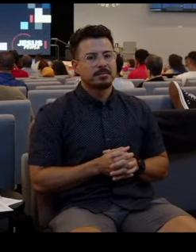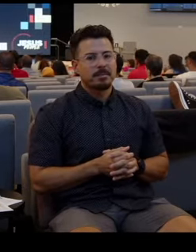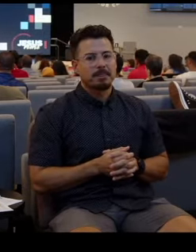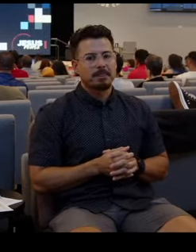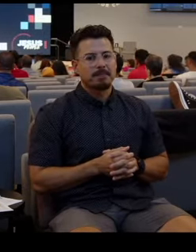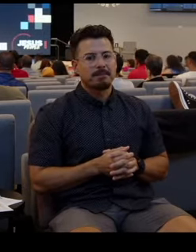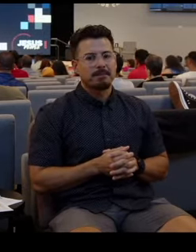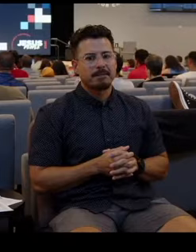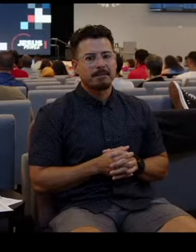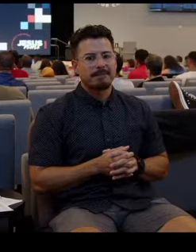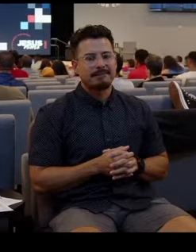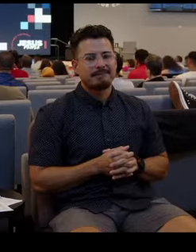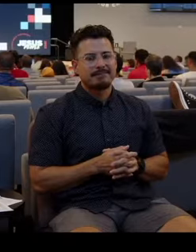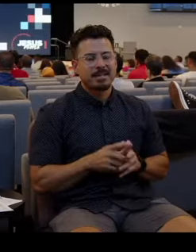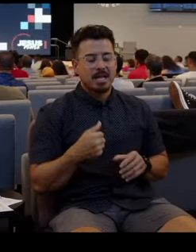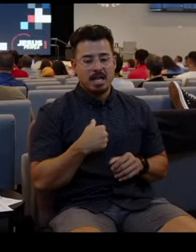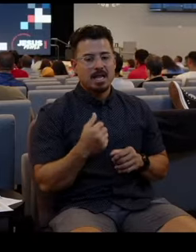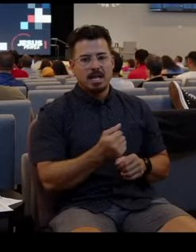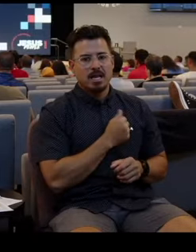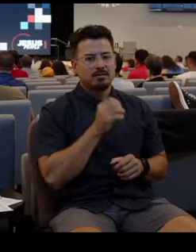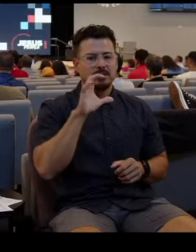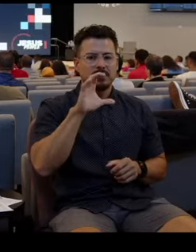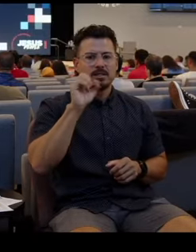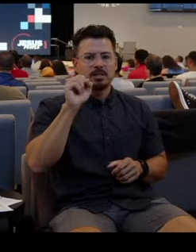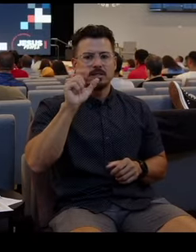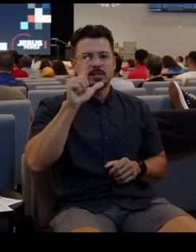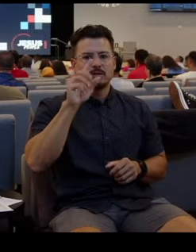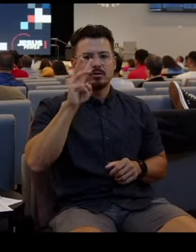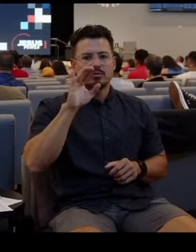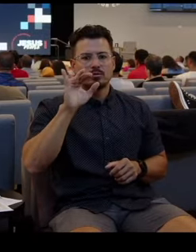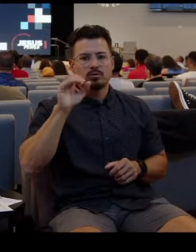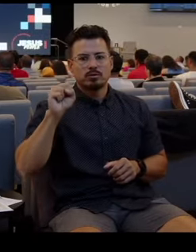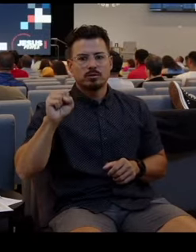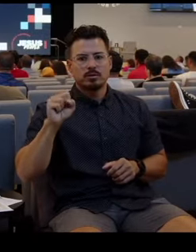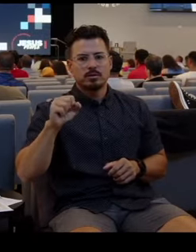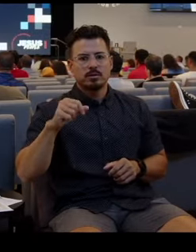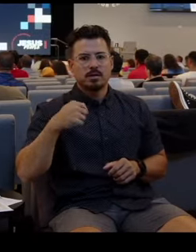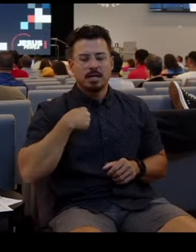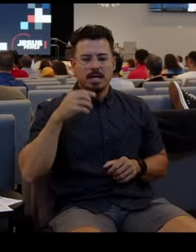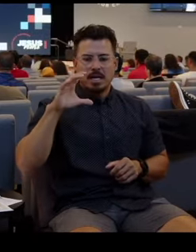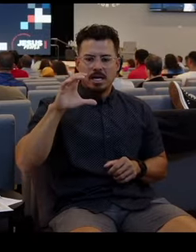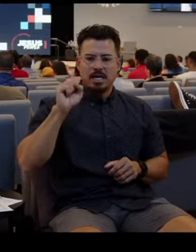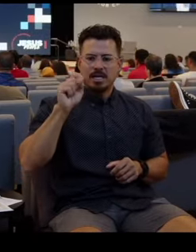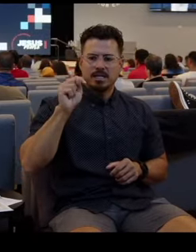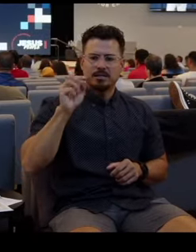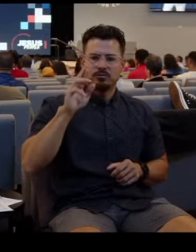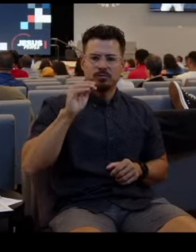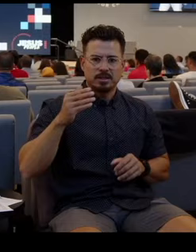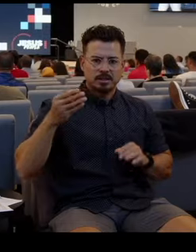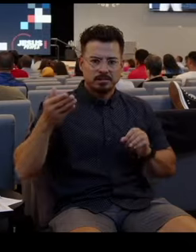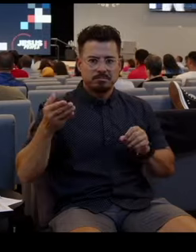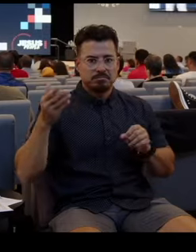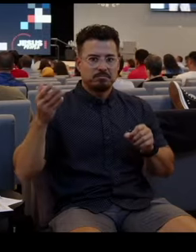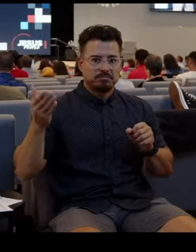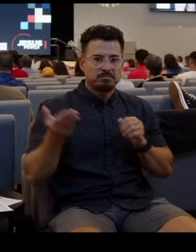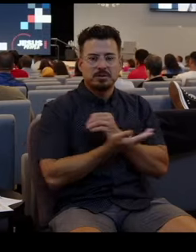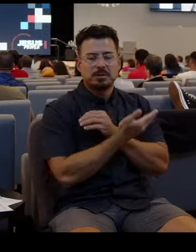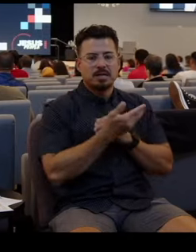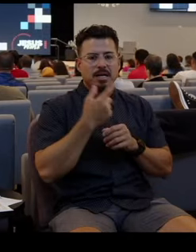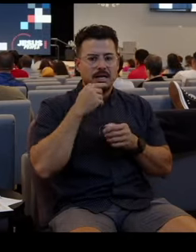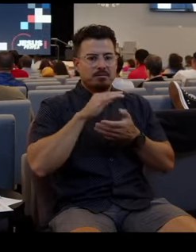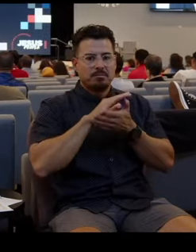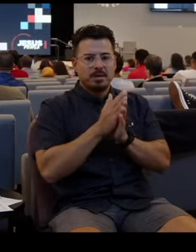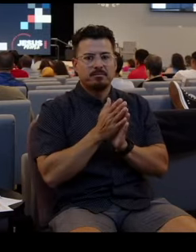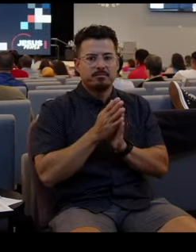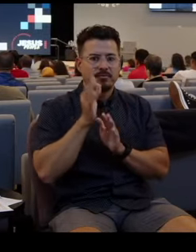Be very careful. I love C.S. Lewis' classic line, we castrate and bid the gelding be fruitful. We have to be very careful. We